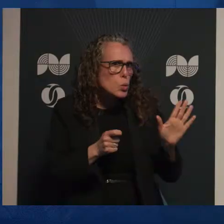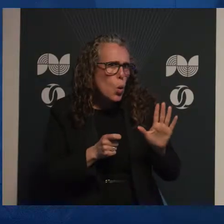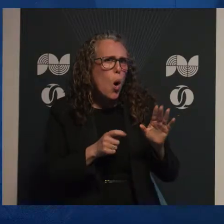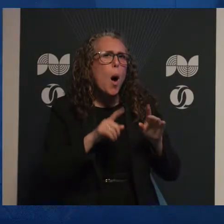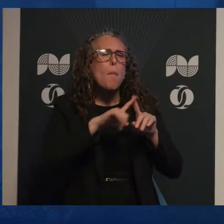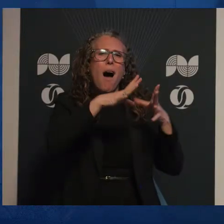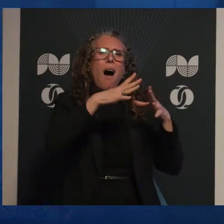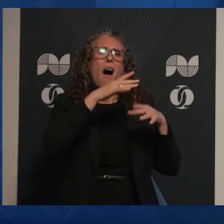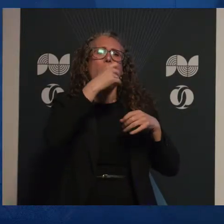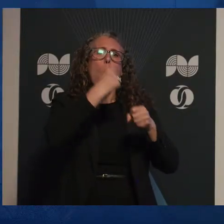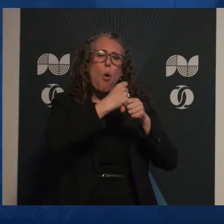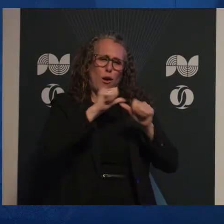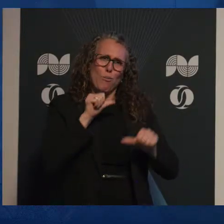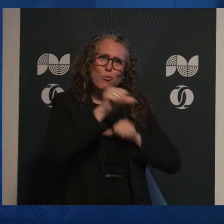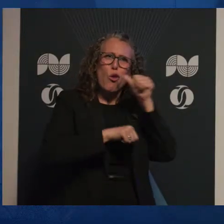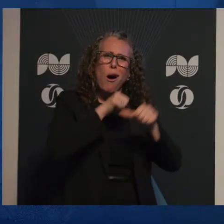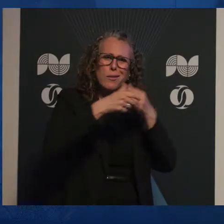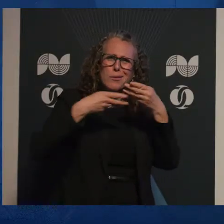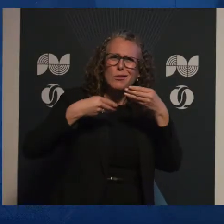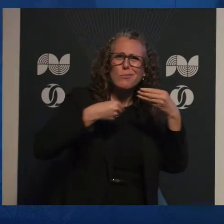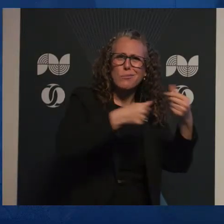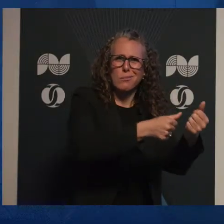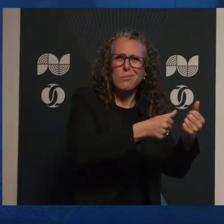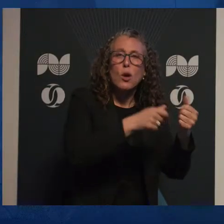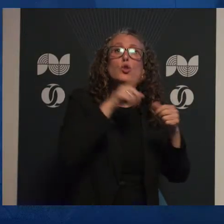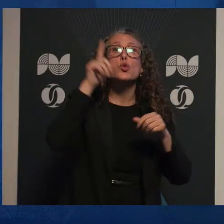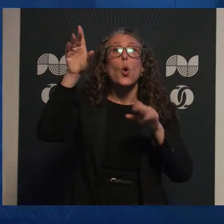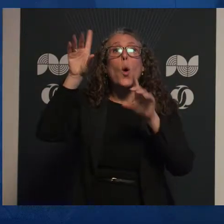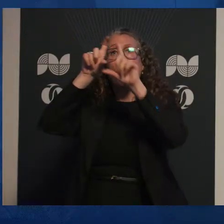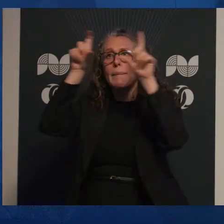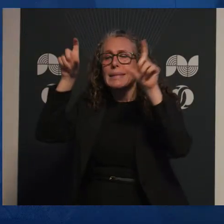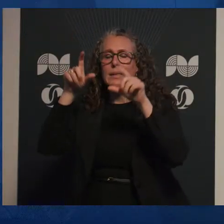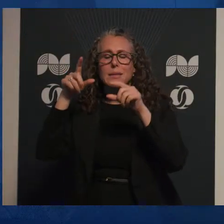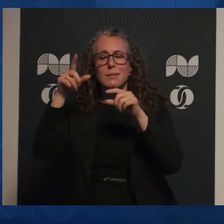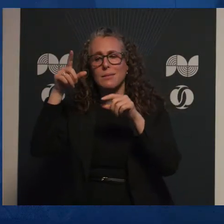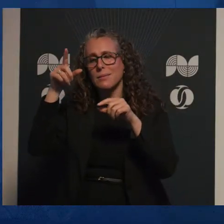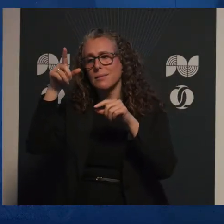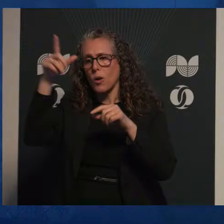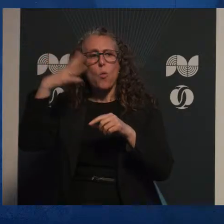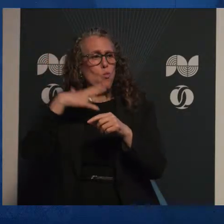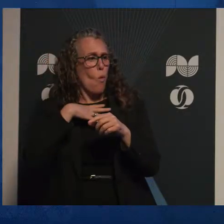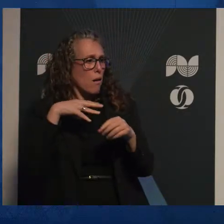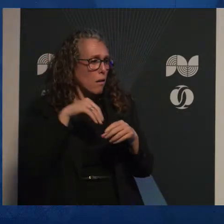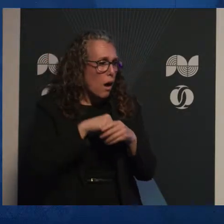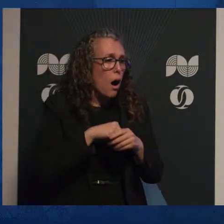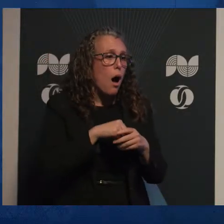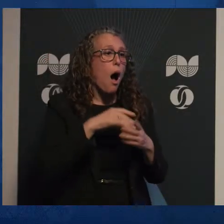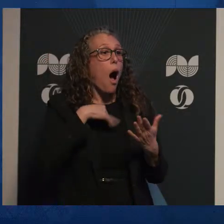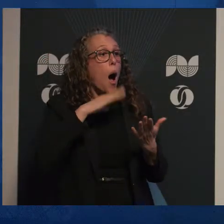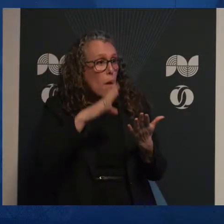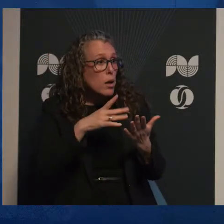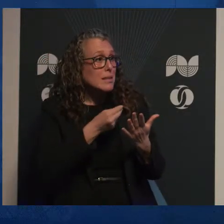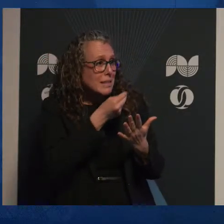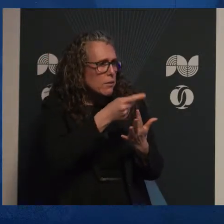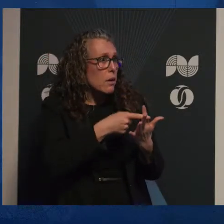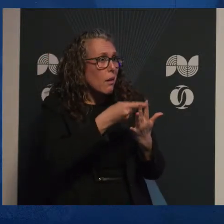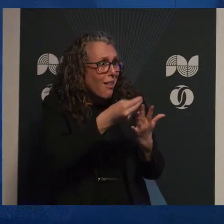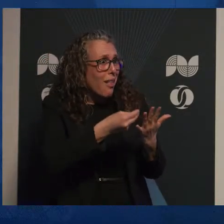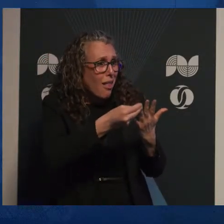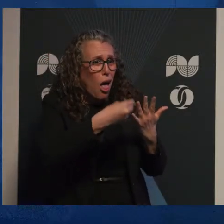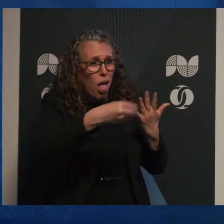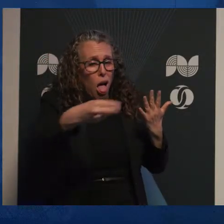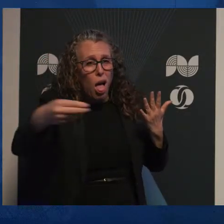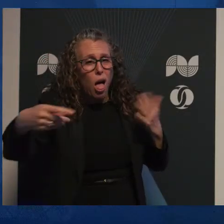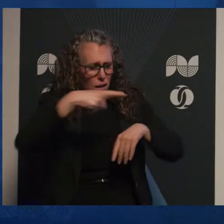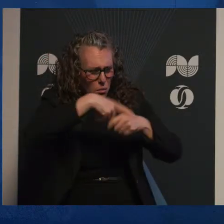more efficiently and freeing businesses from, at times, rather pointless administrative burden. More people with